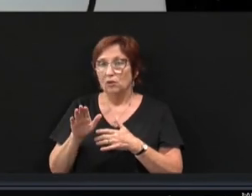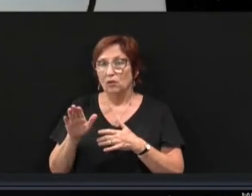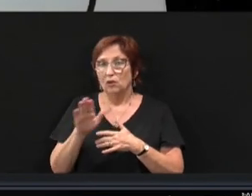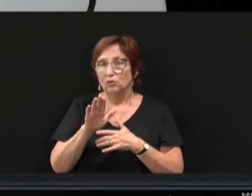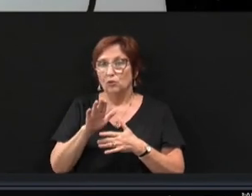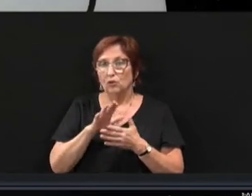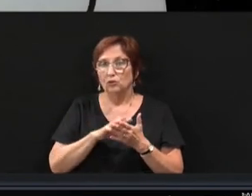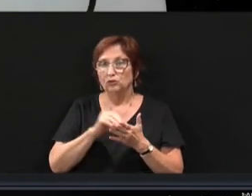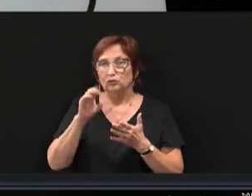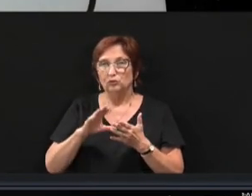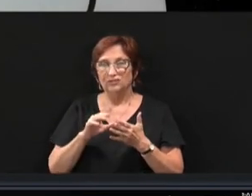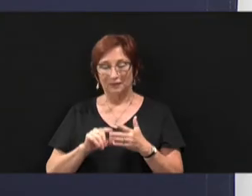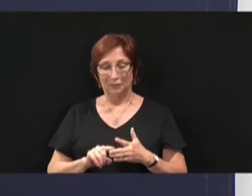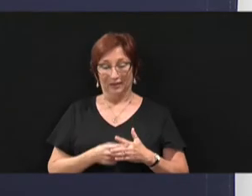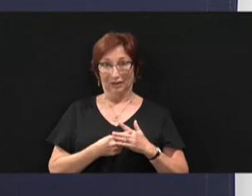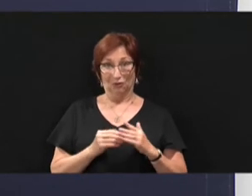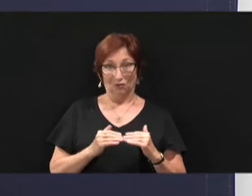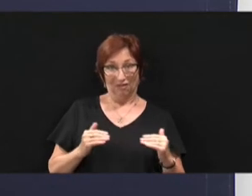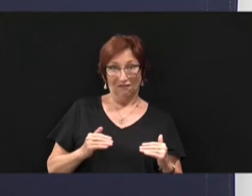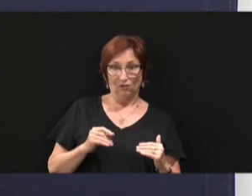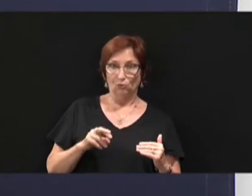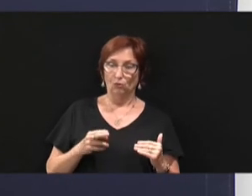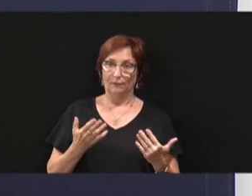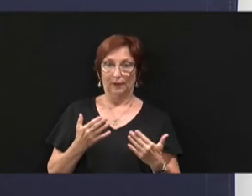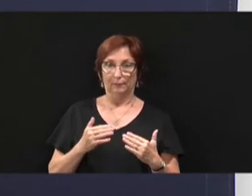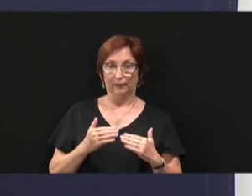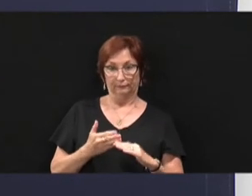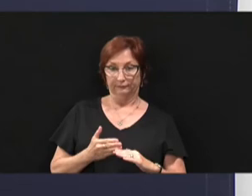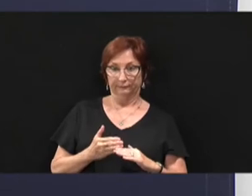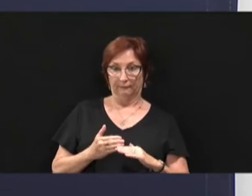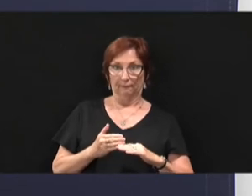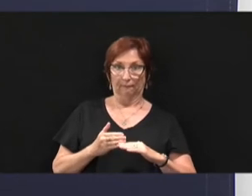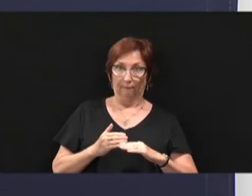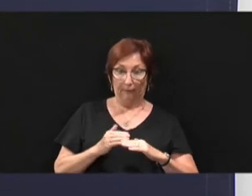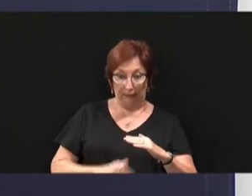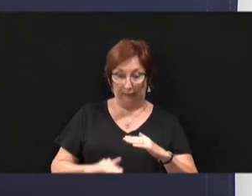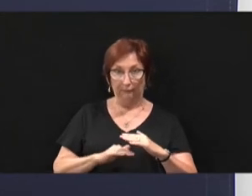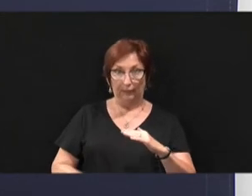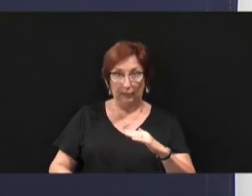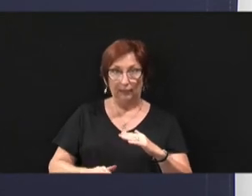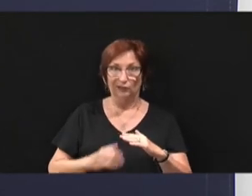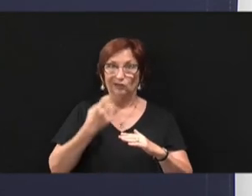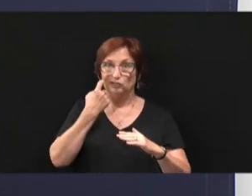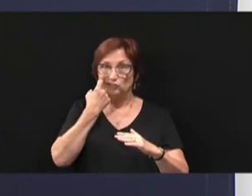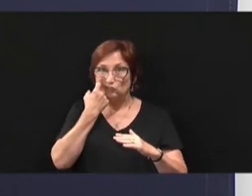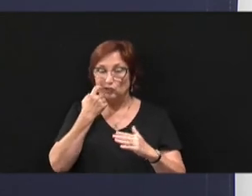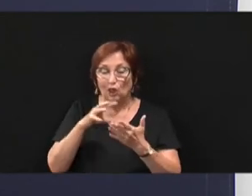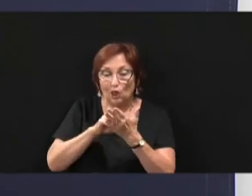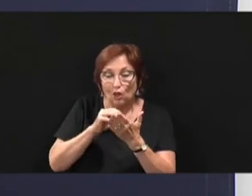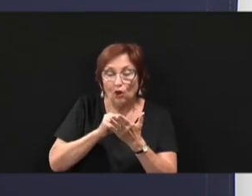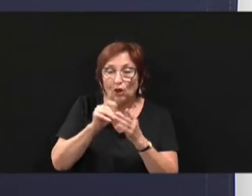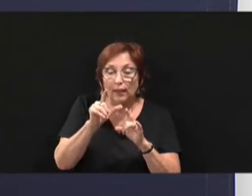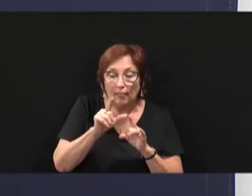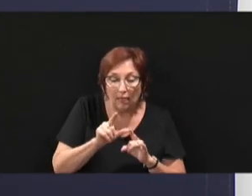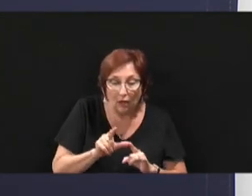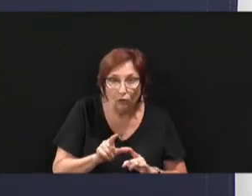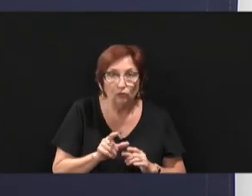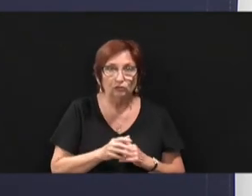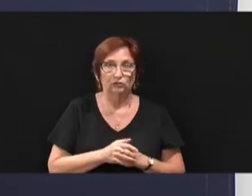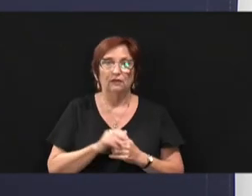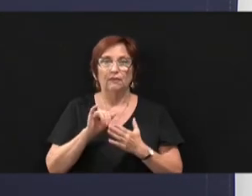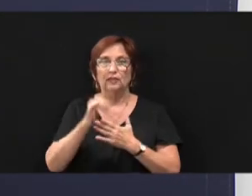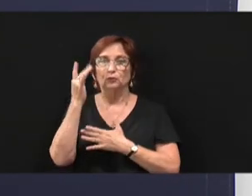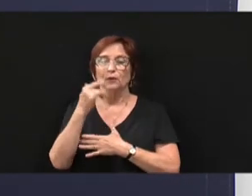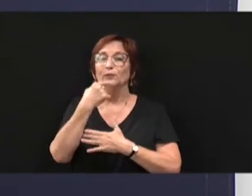the novice level or maybe even very novice and just learning what letters they are. So that's why we say the